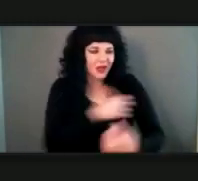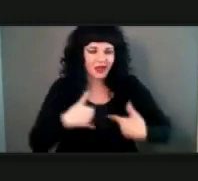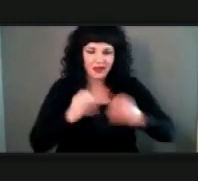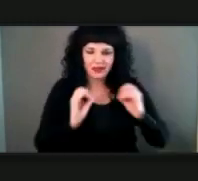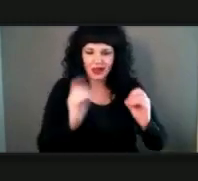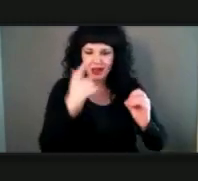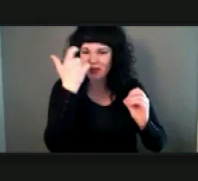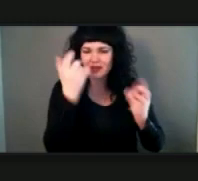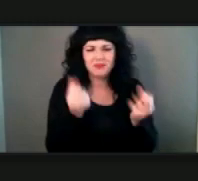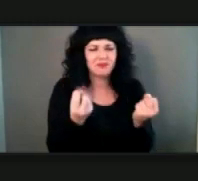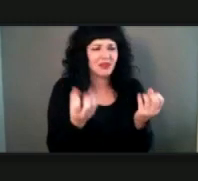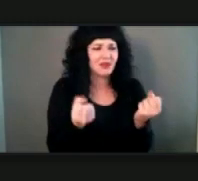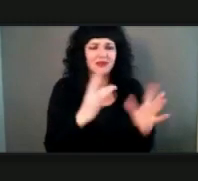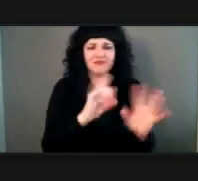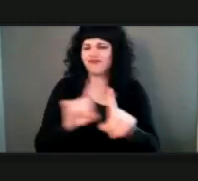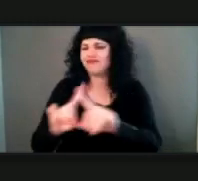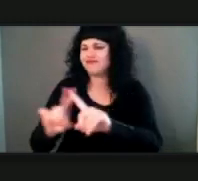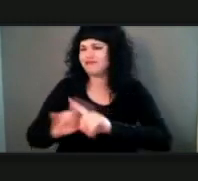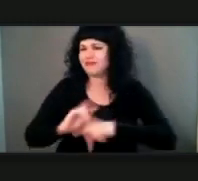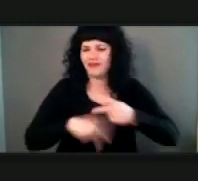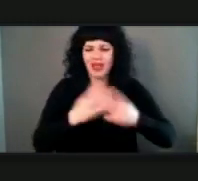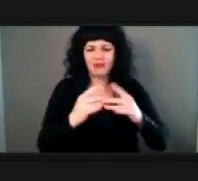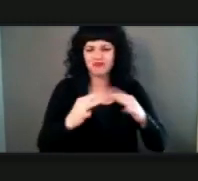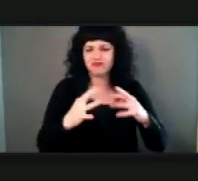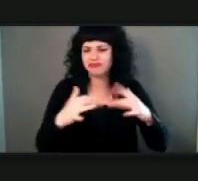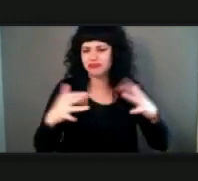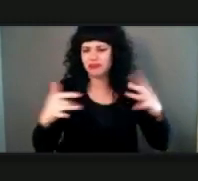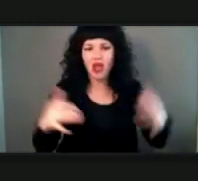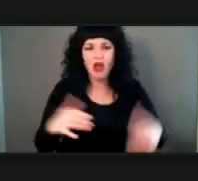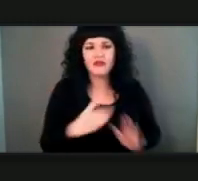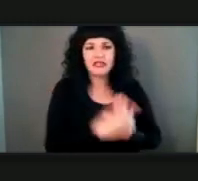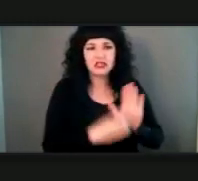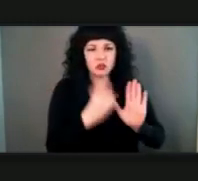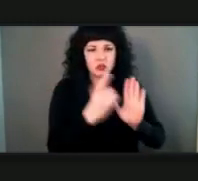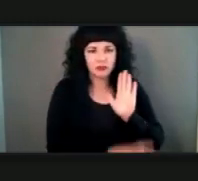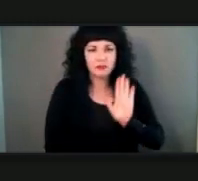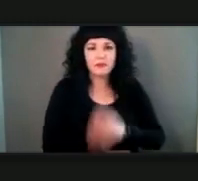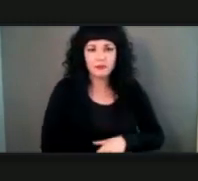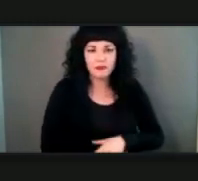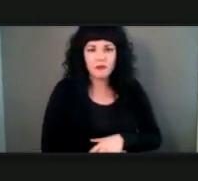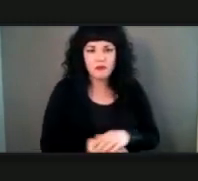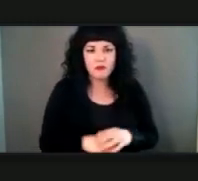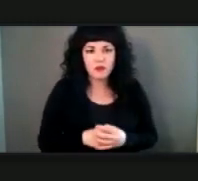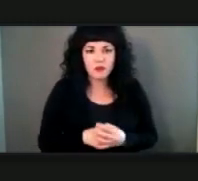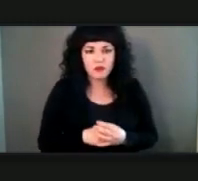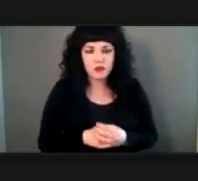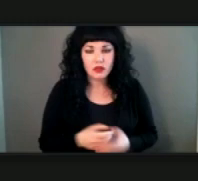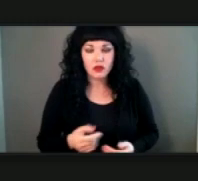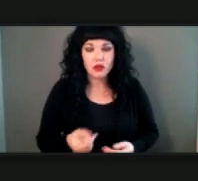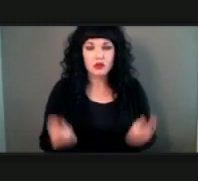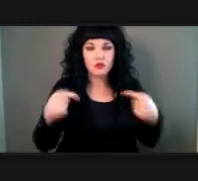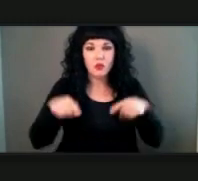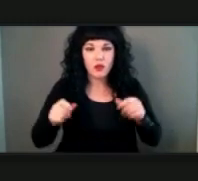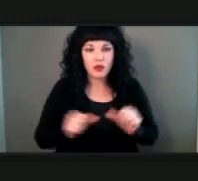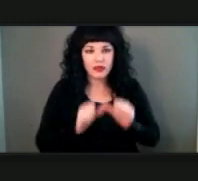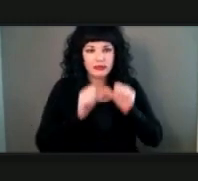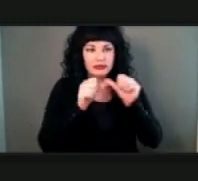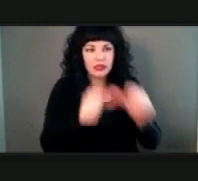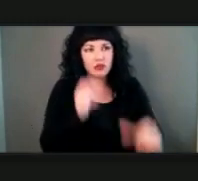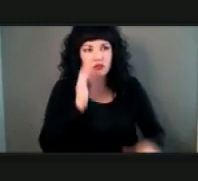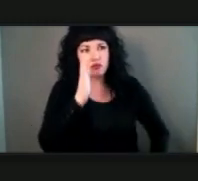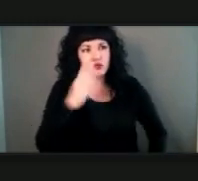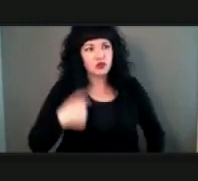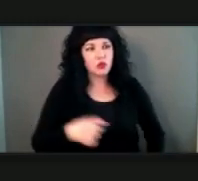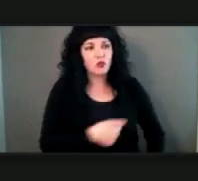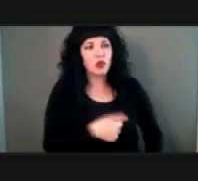of discrimination and hate that come our way. As we continue forward, we want to make sure that we're able to see the